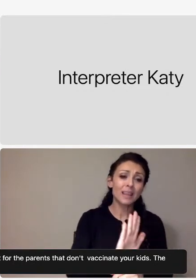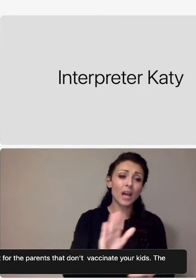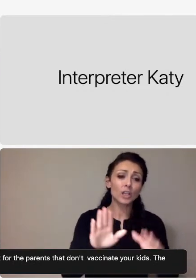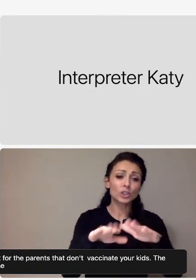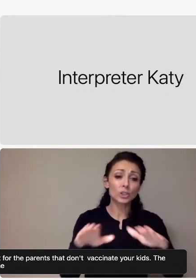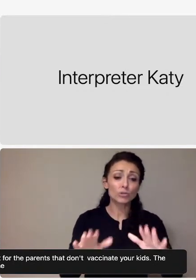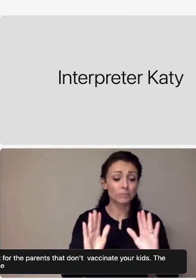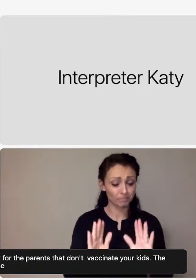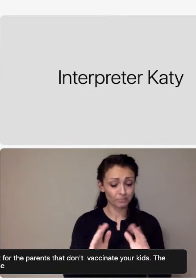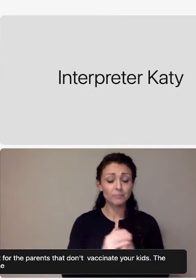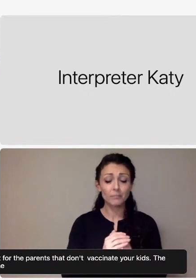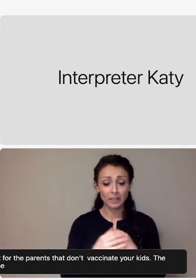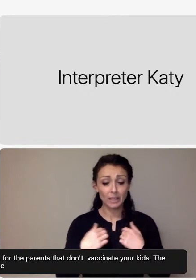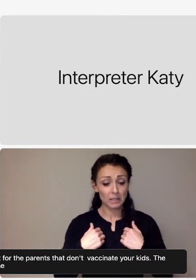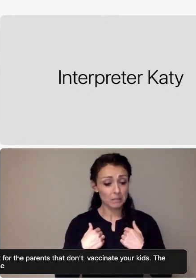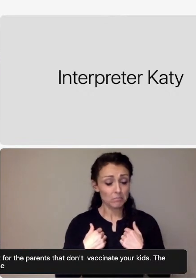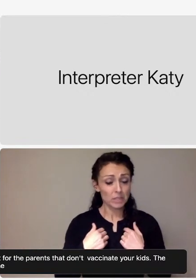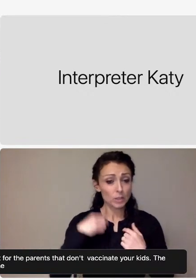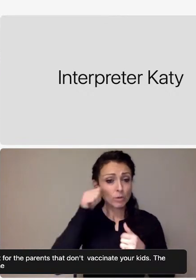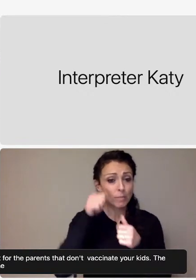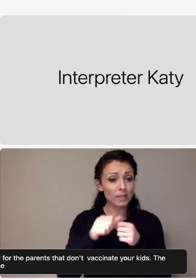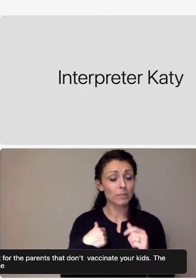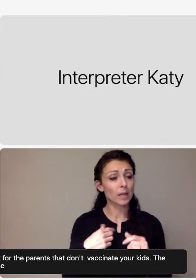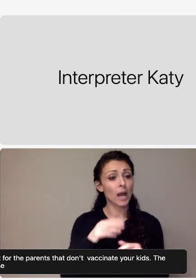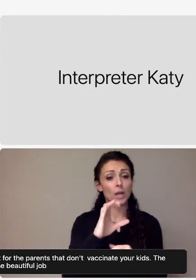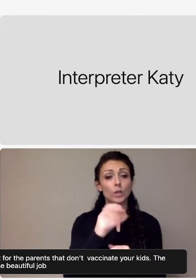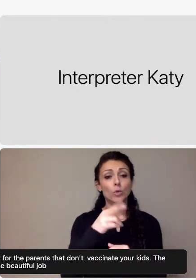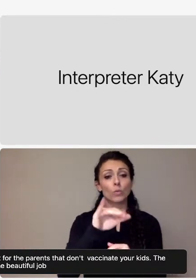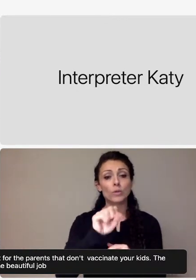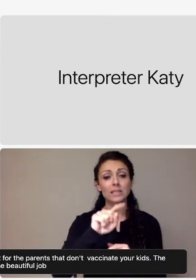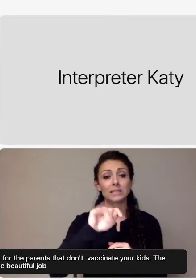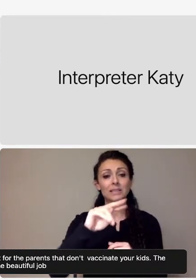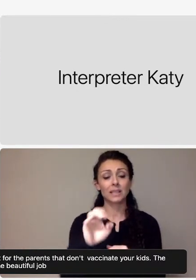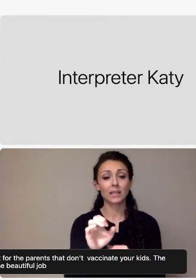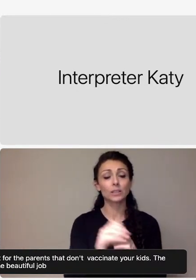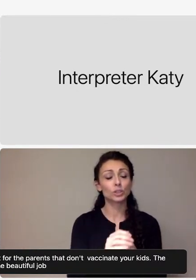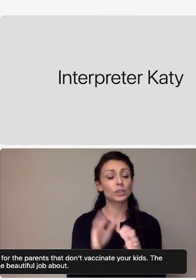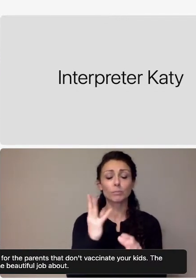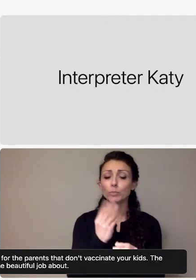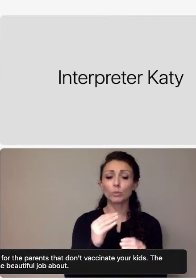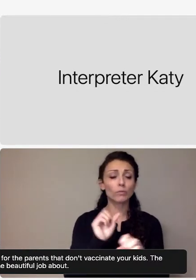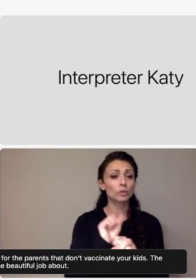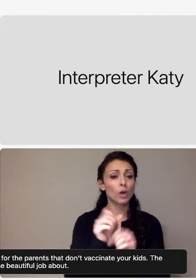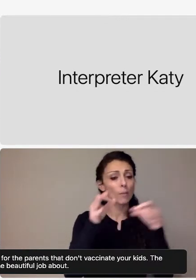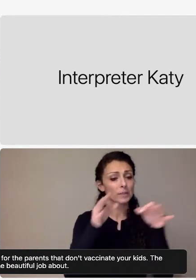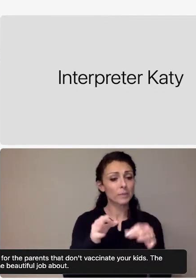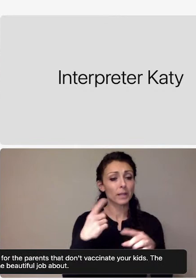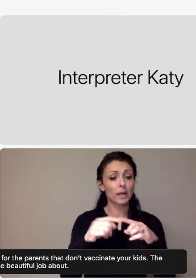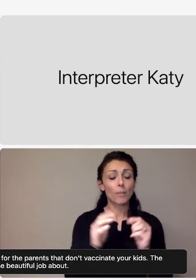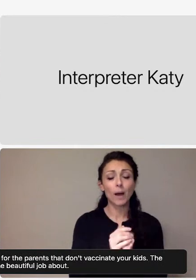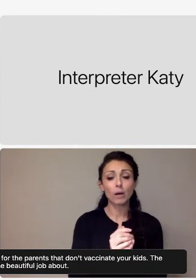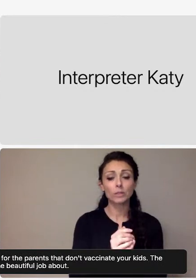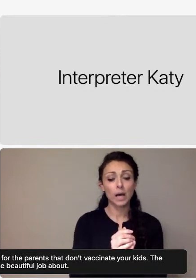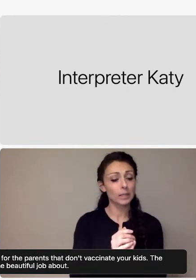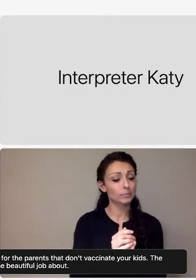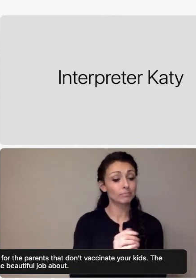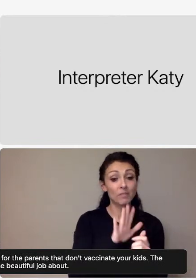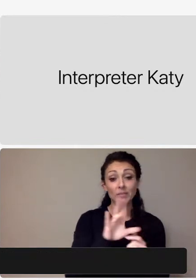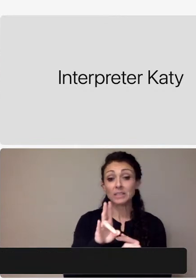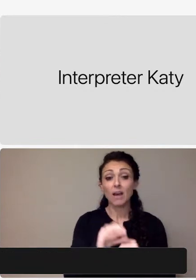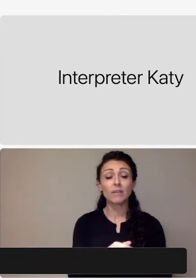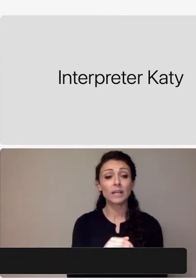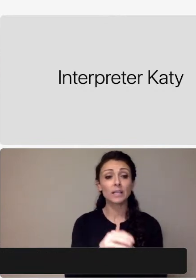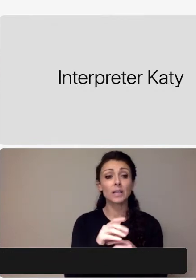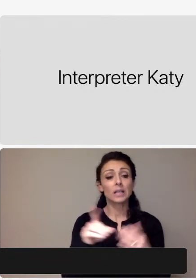me and christine did a beautiful job about uh discrimination you know i'm 57 i've seen it i